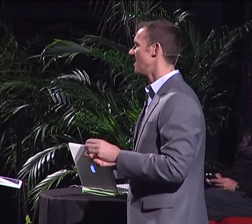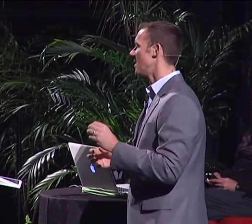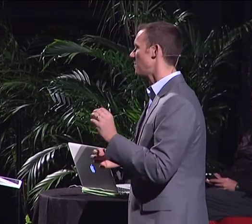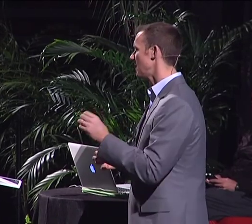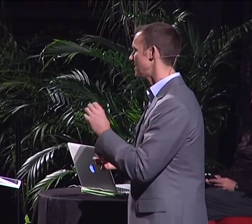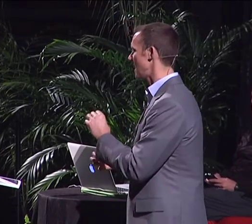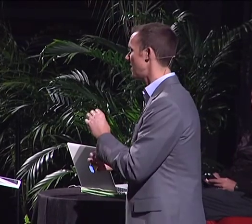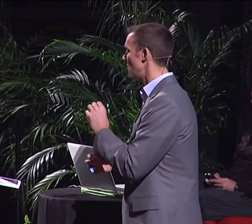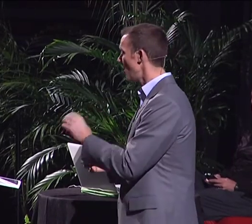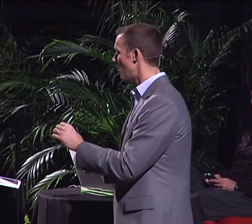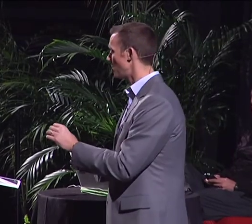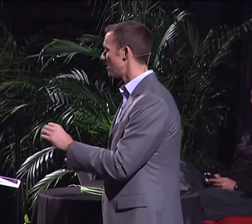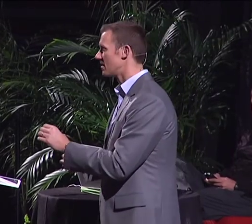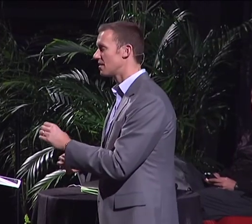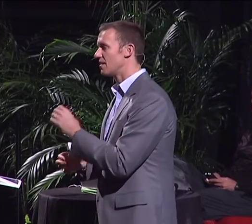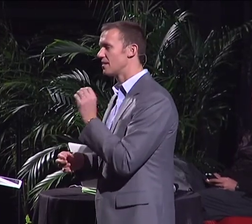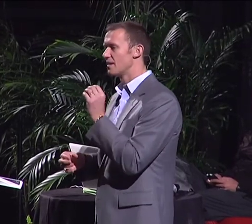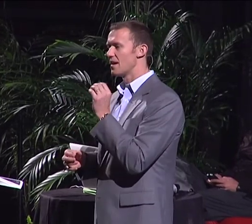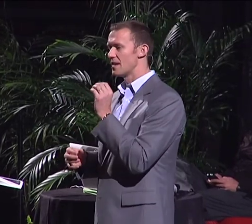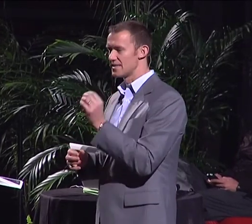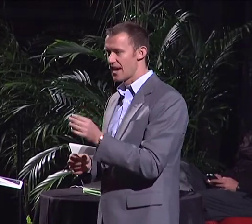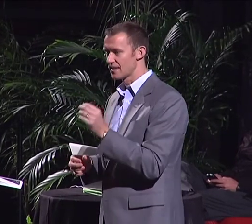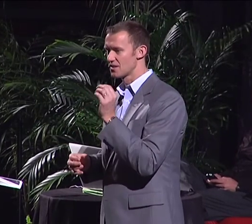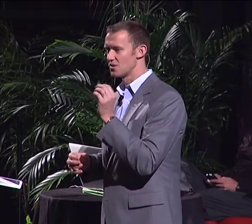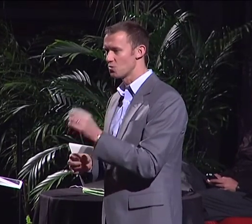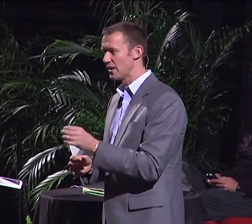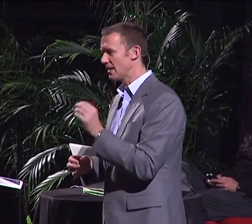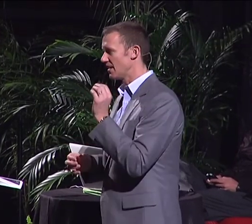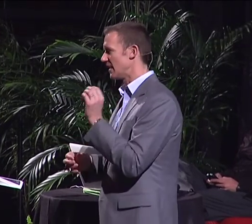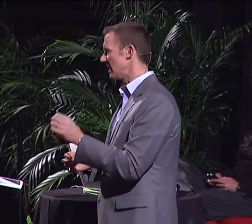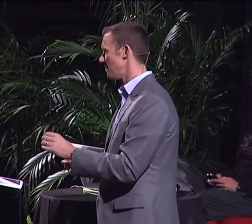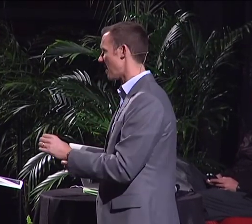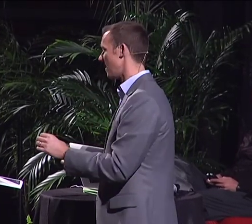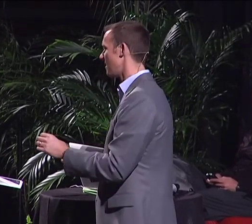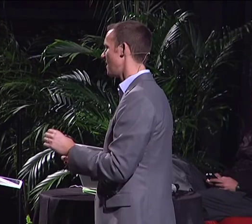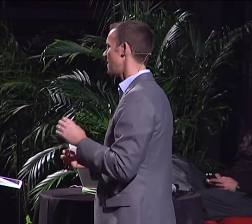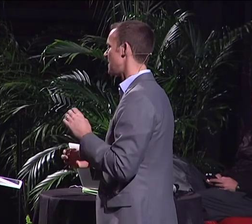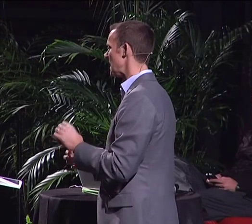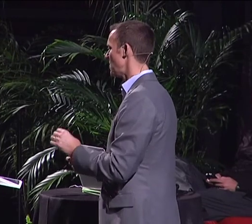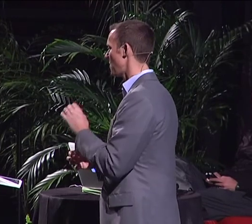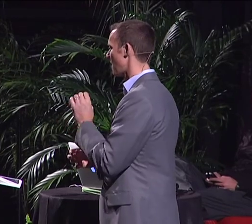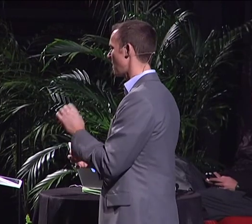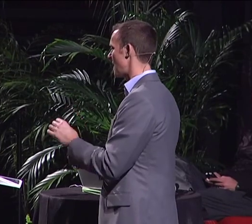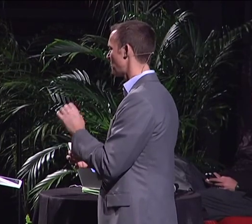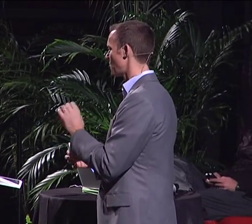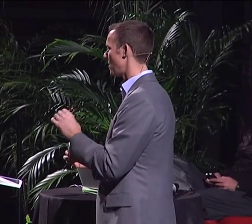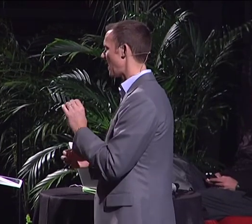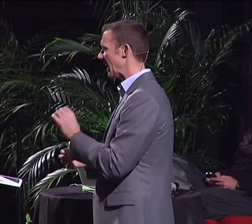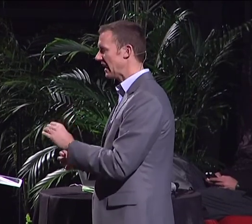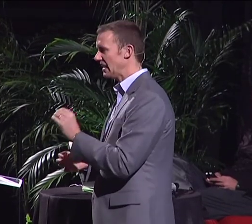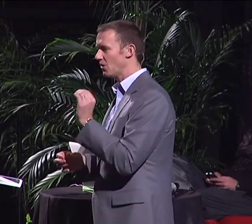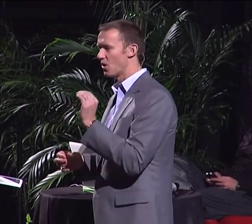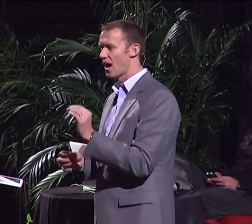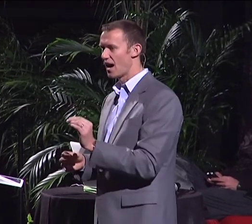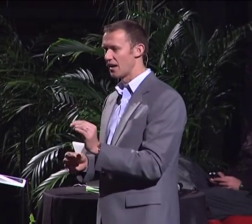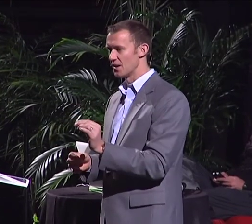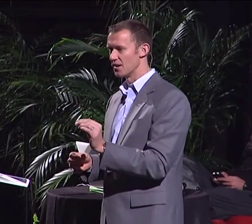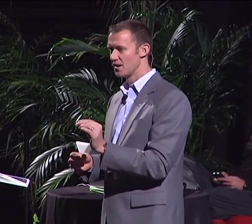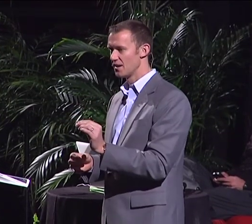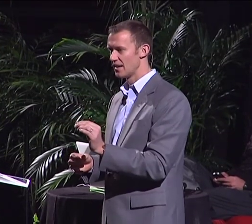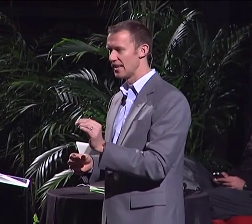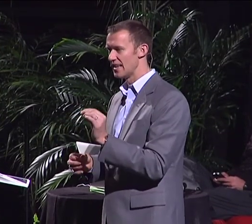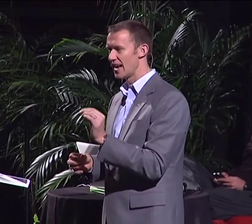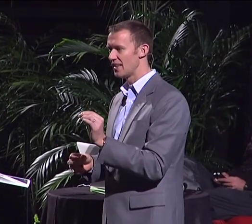say, please send a note, a text, a tweet, an email to anyone with a Clout score of 80 or